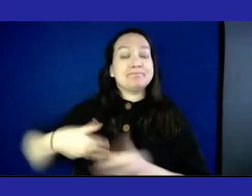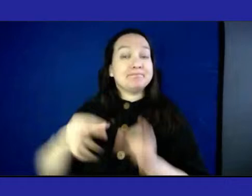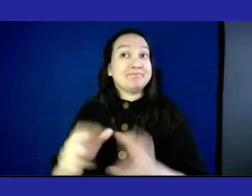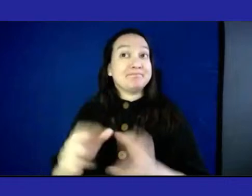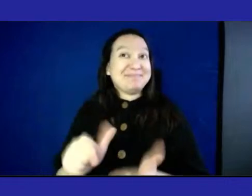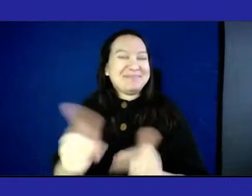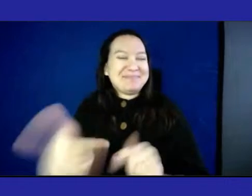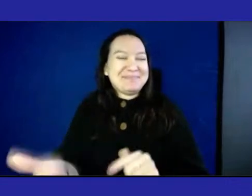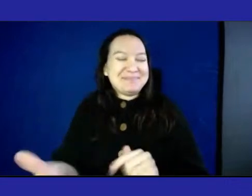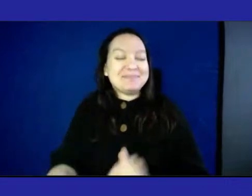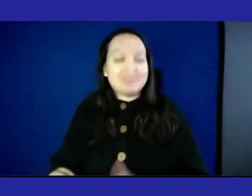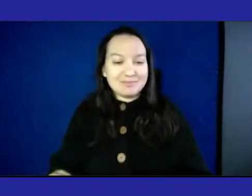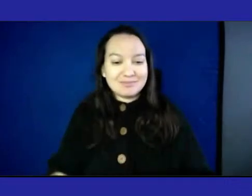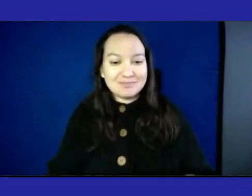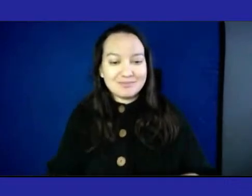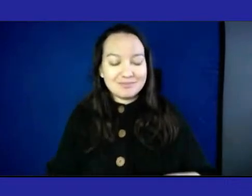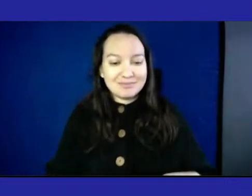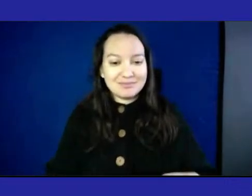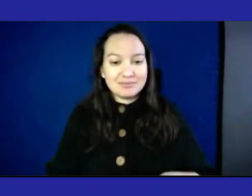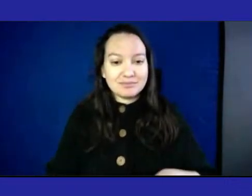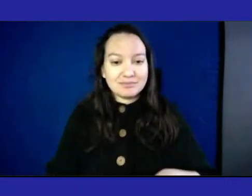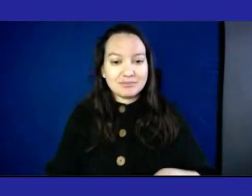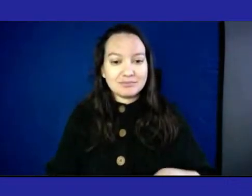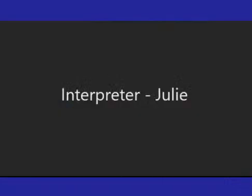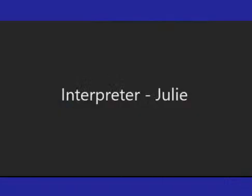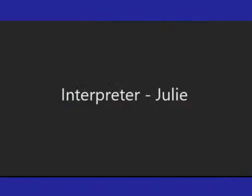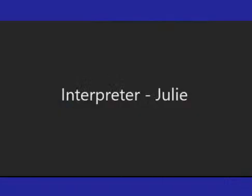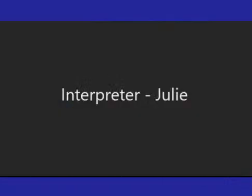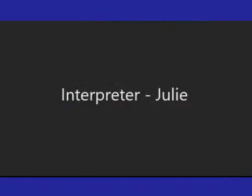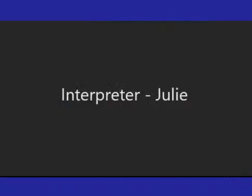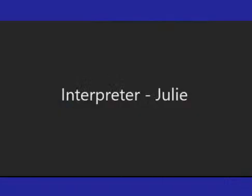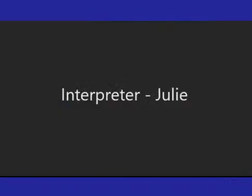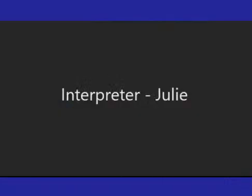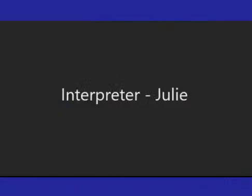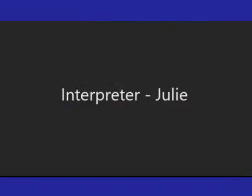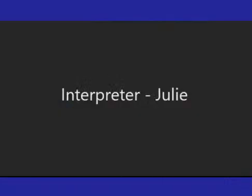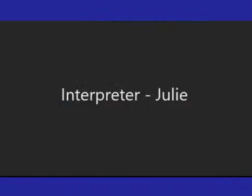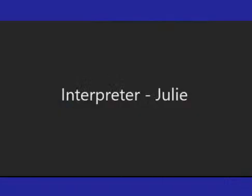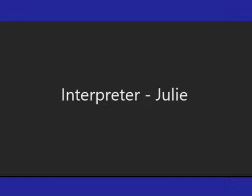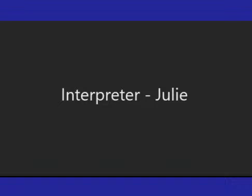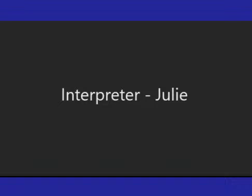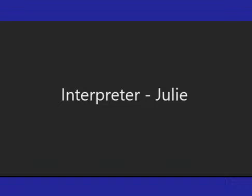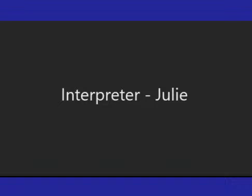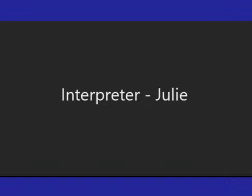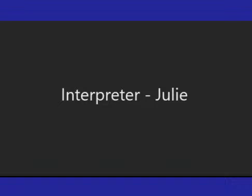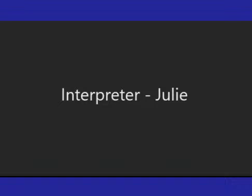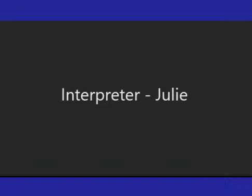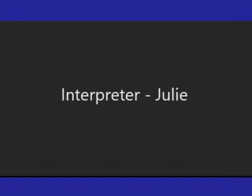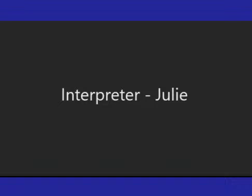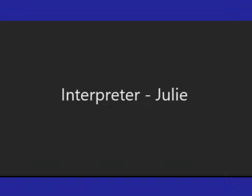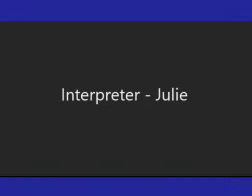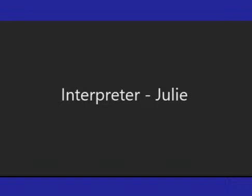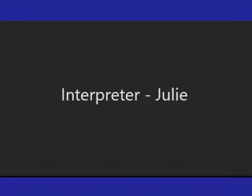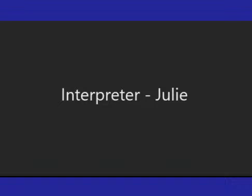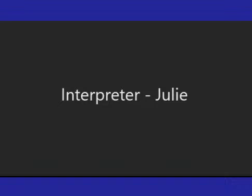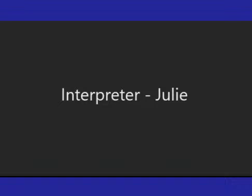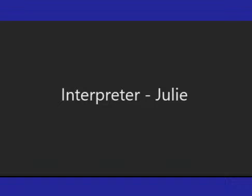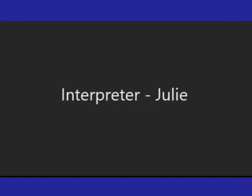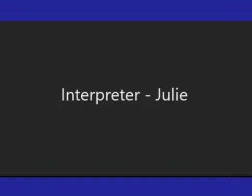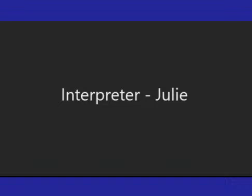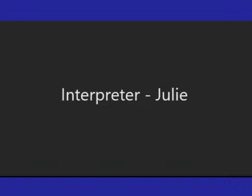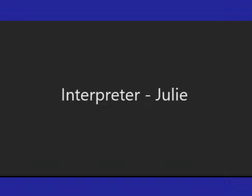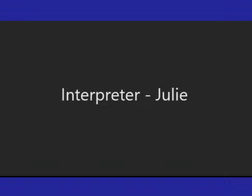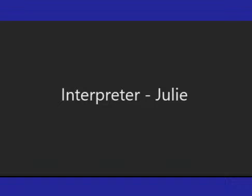And these are some of our revenue numbers. So on the top here, you can see the fiscal year 23 business plan projections. The expenses here